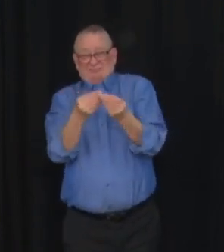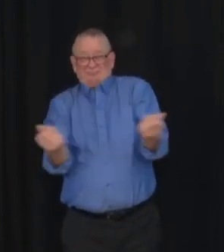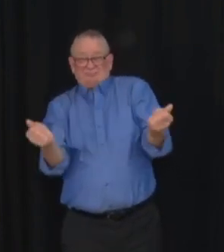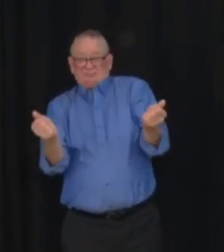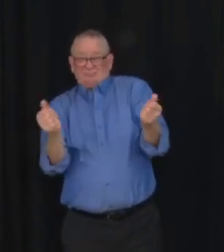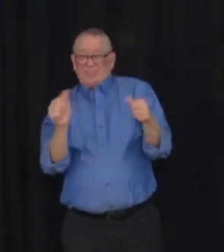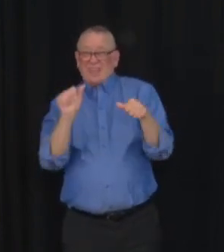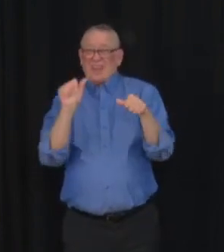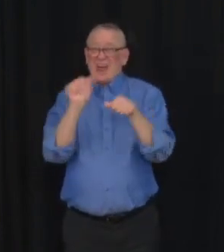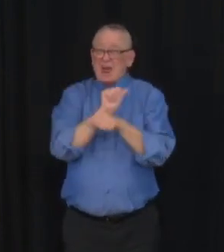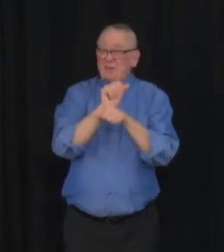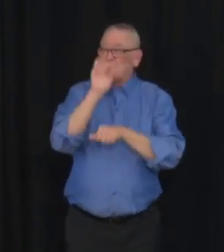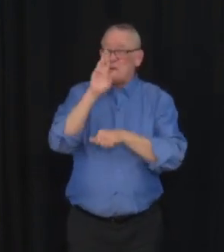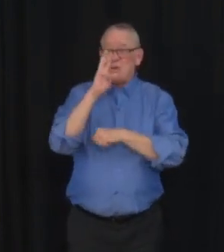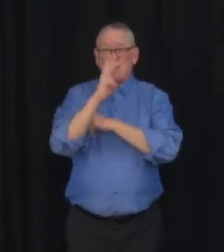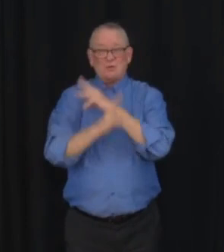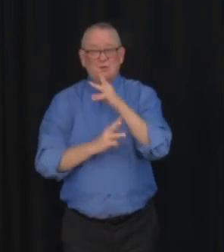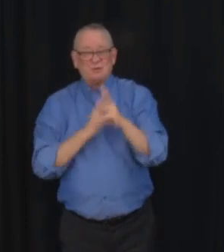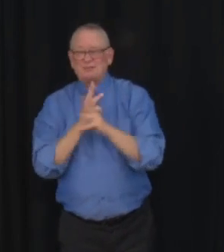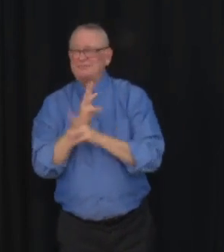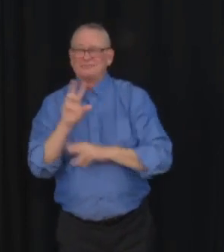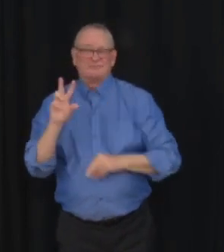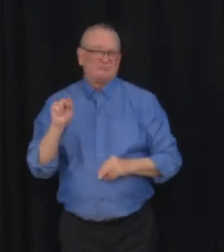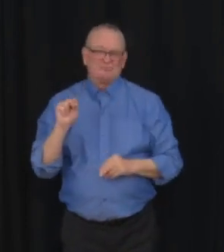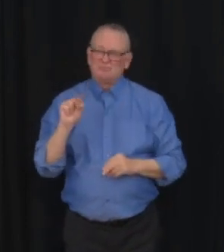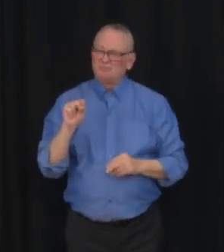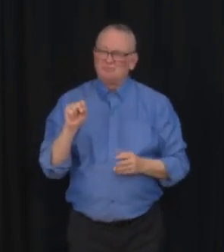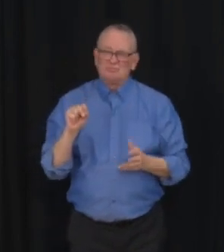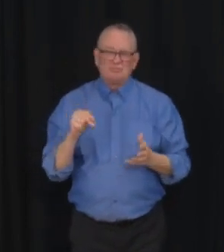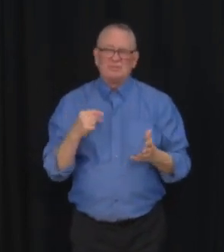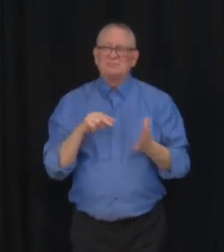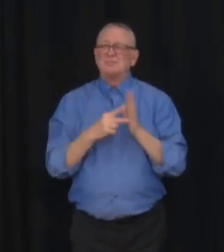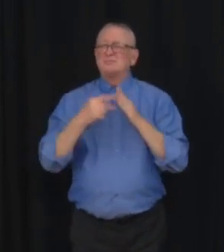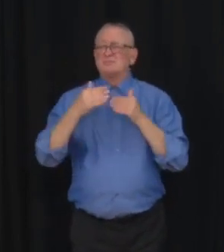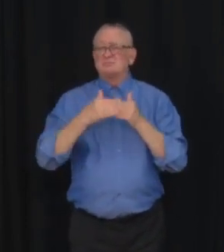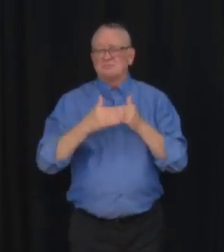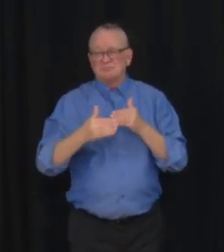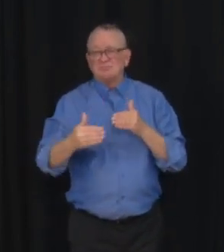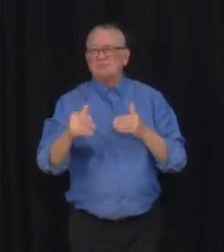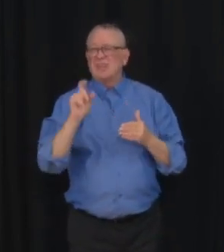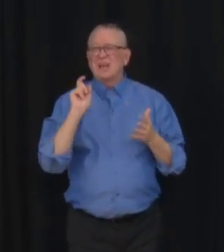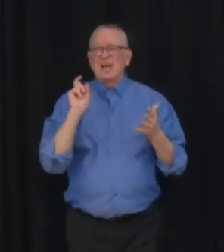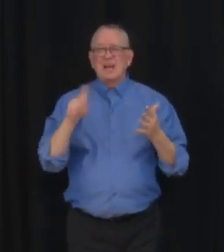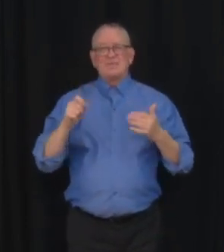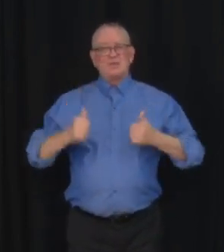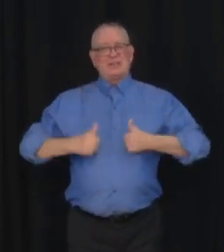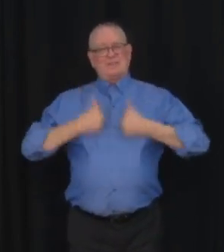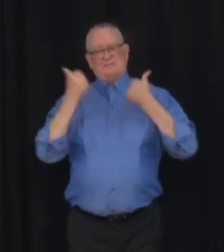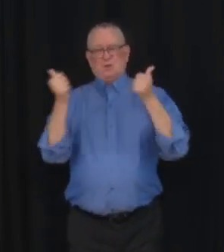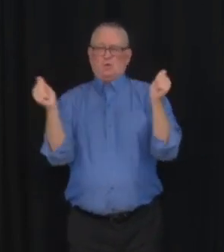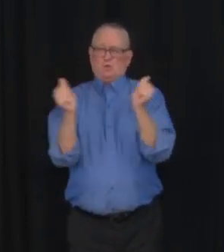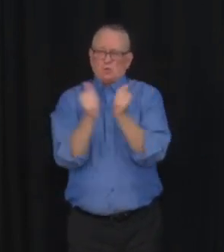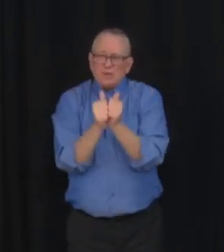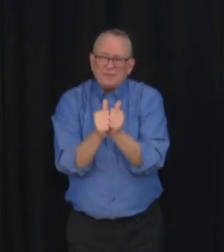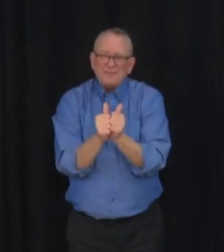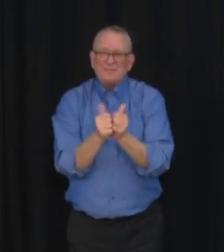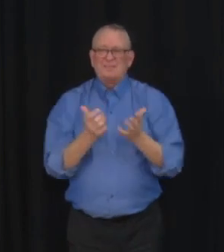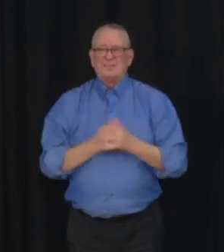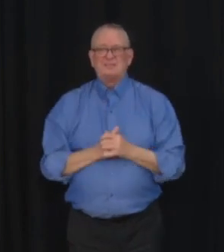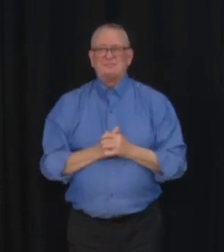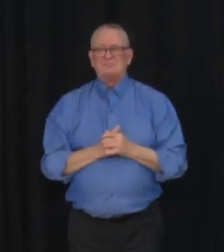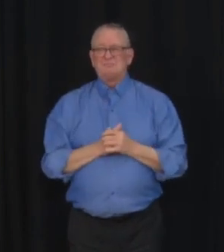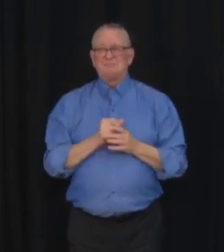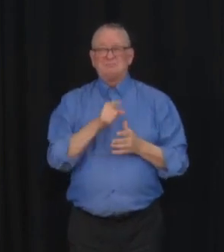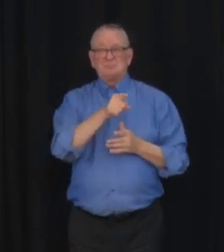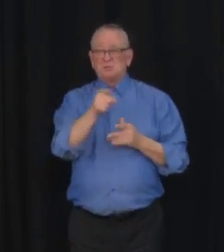to learn to live with COVID-19. Anyone who is not fully vaccinated is almost certain